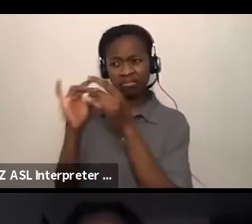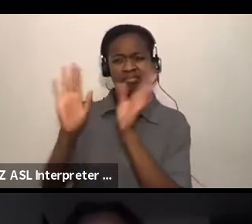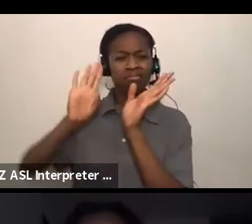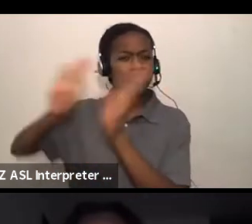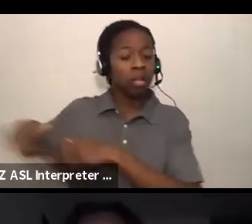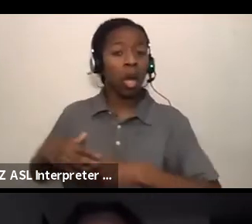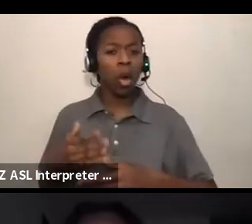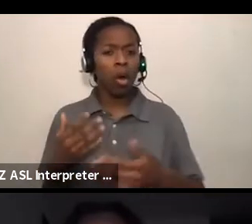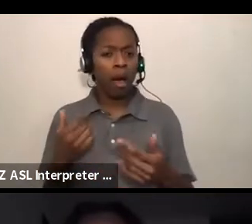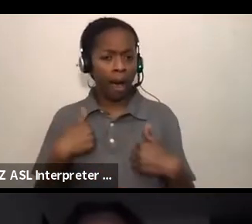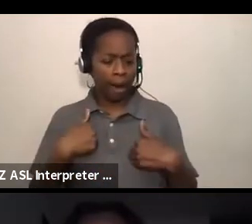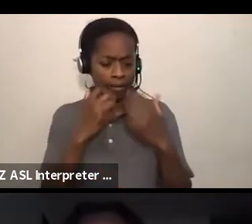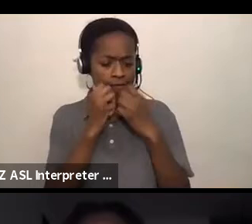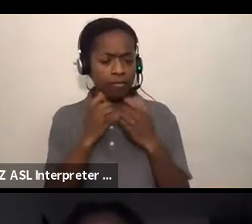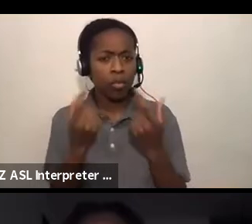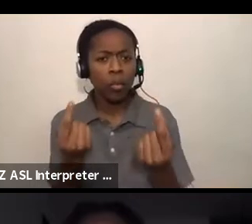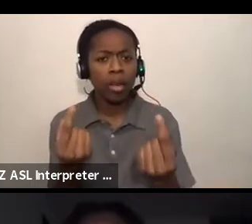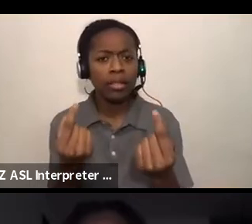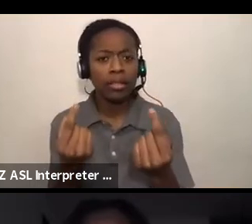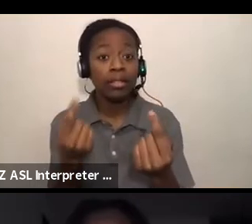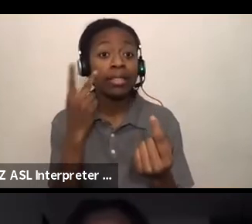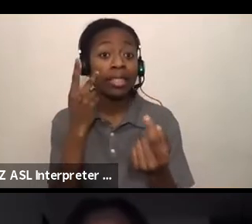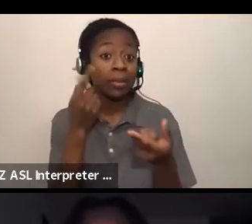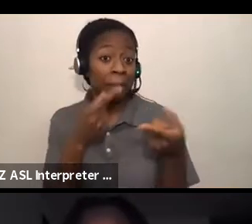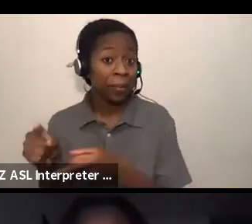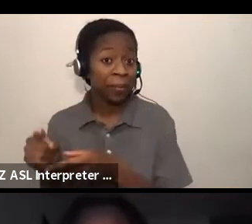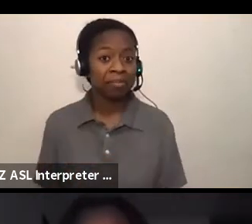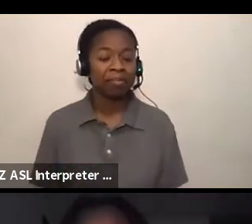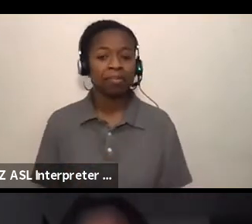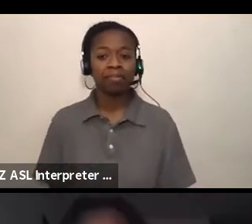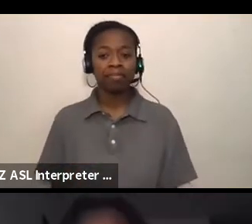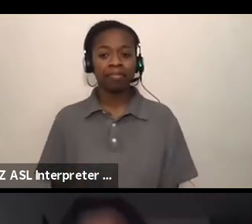And let's start with that and let's see what comes out of that. So.